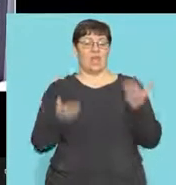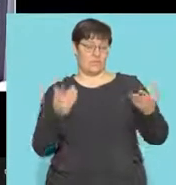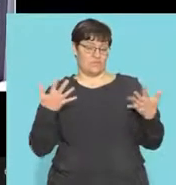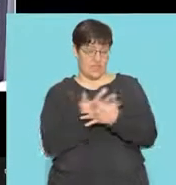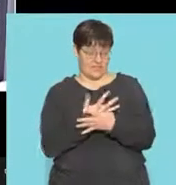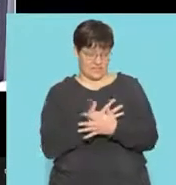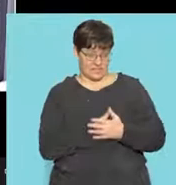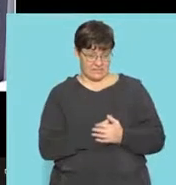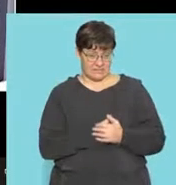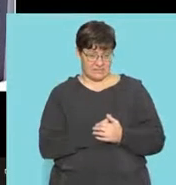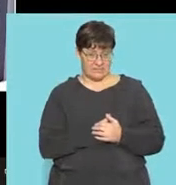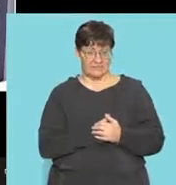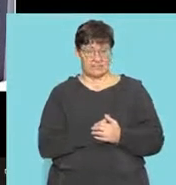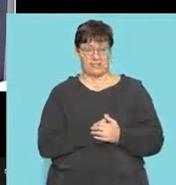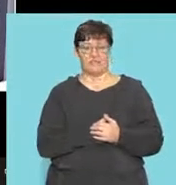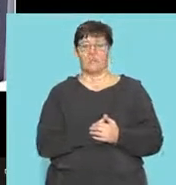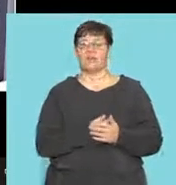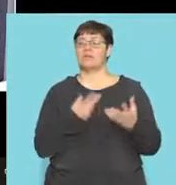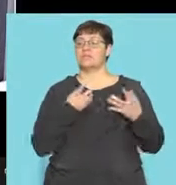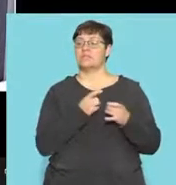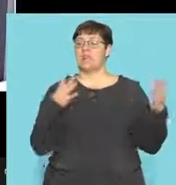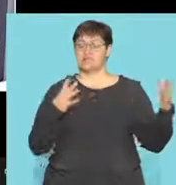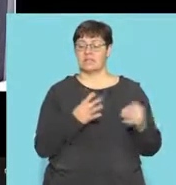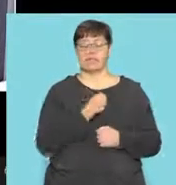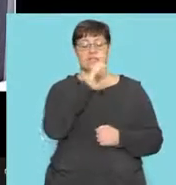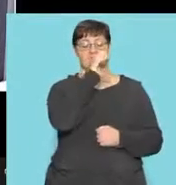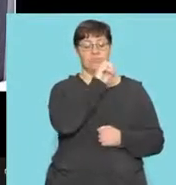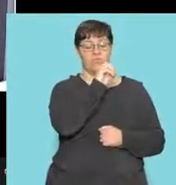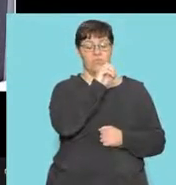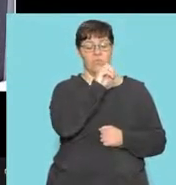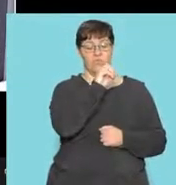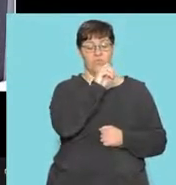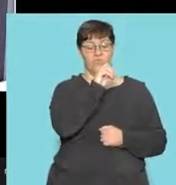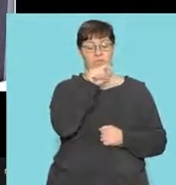very quickly. And so we're starting with